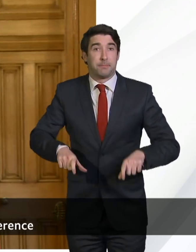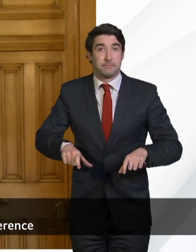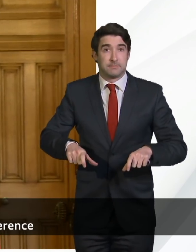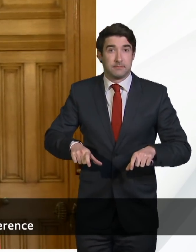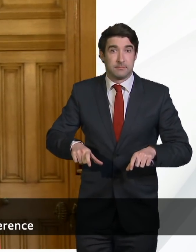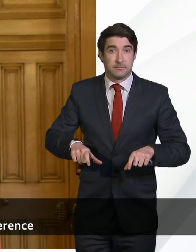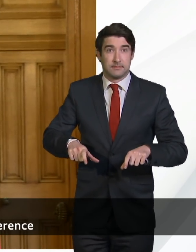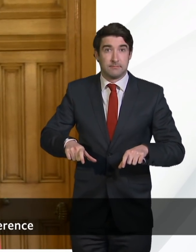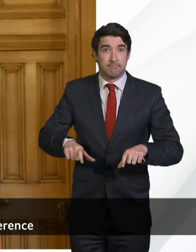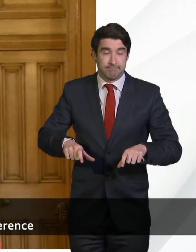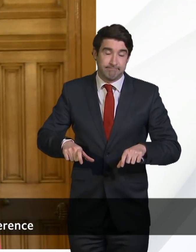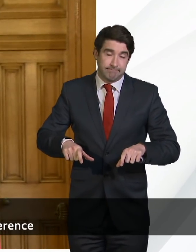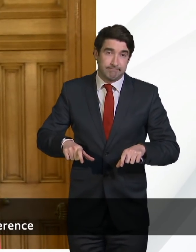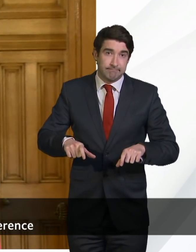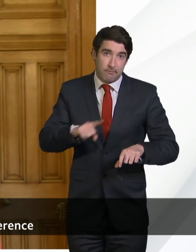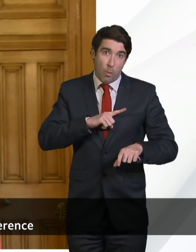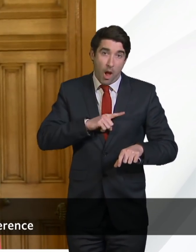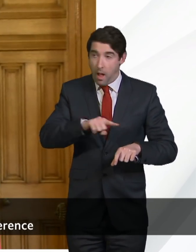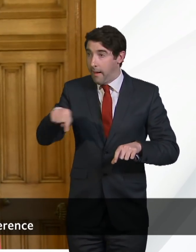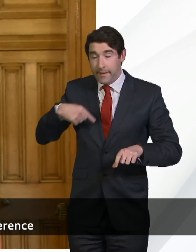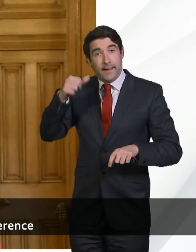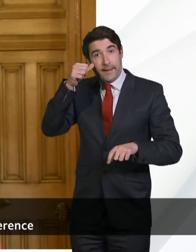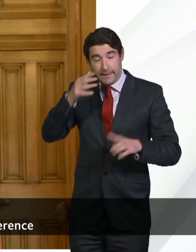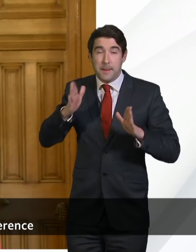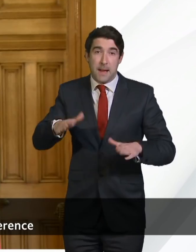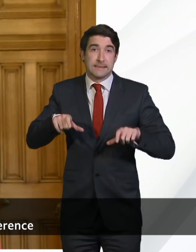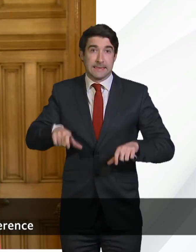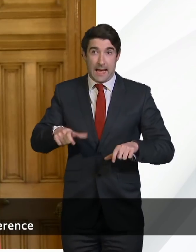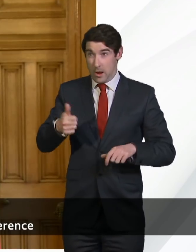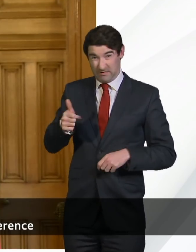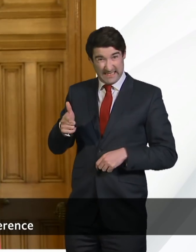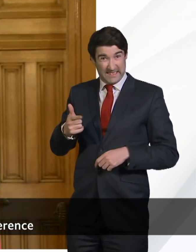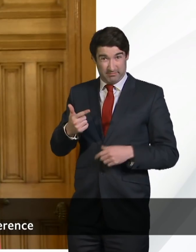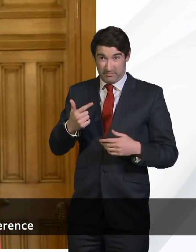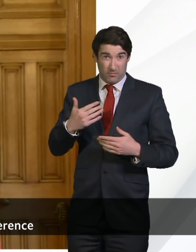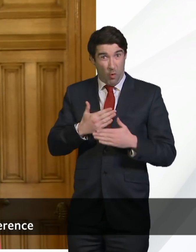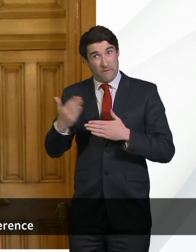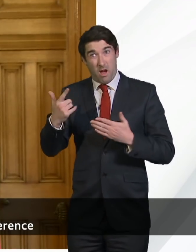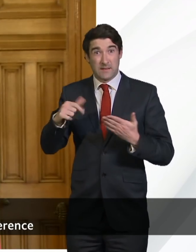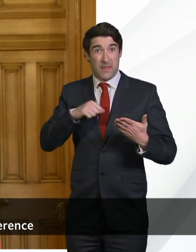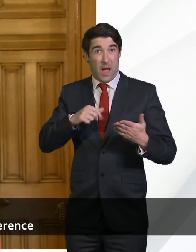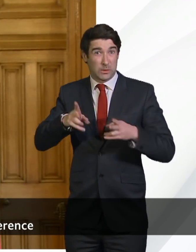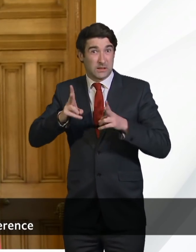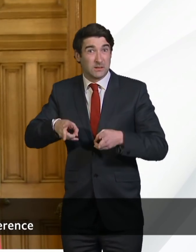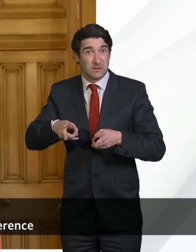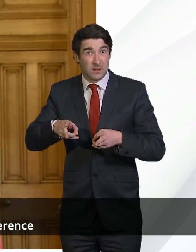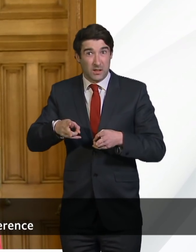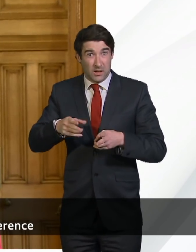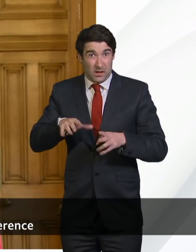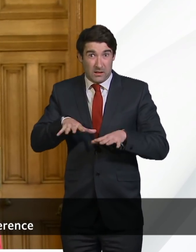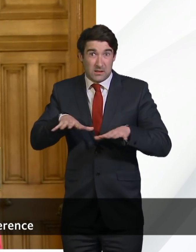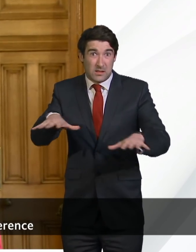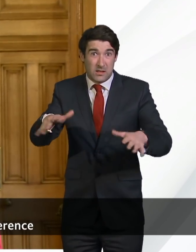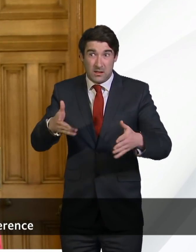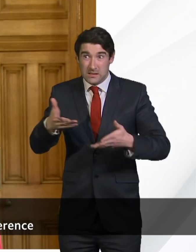everything we can to minimise the bleak numbers that I just read out. And for that, I want to say a massive thank you to everyone